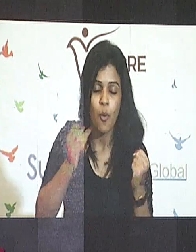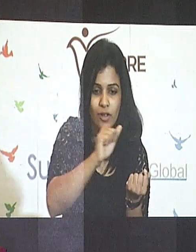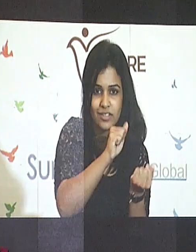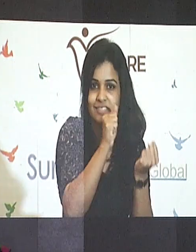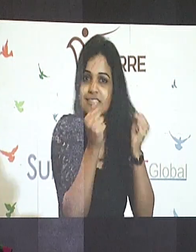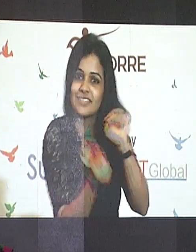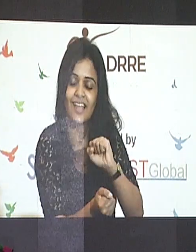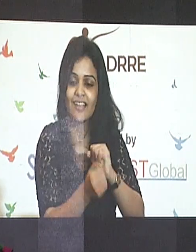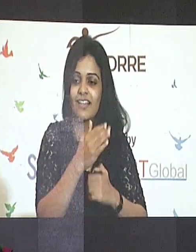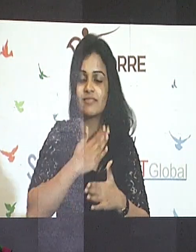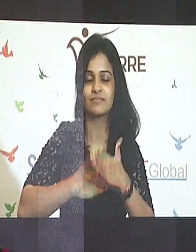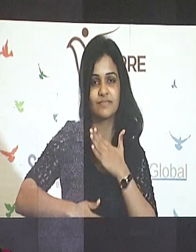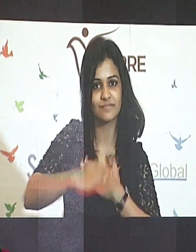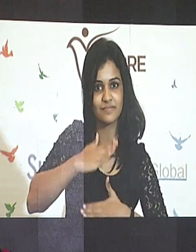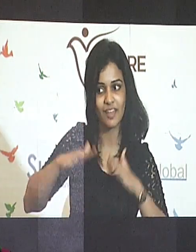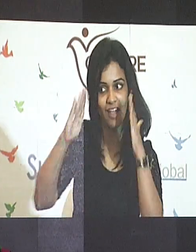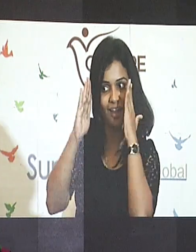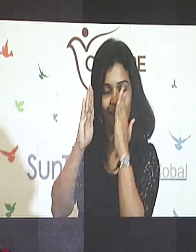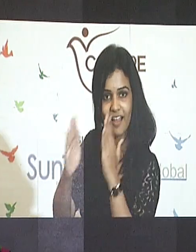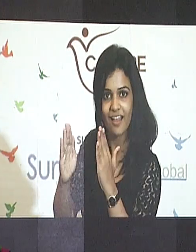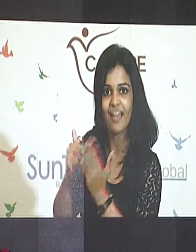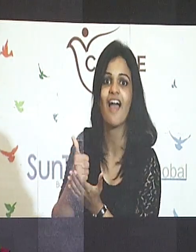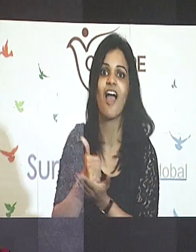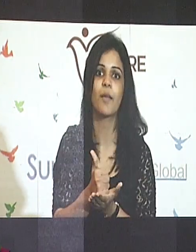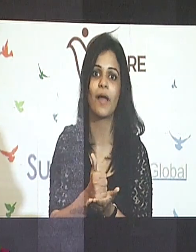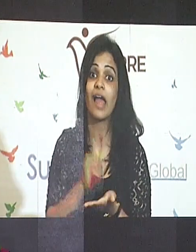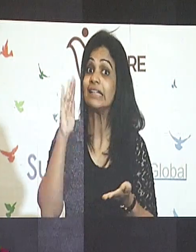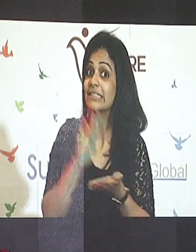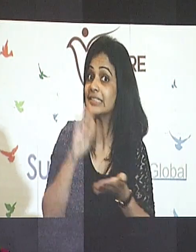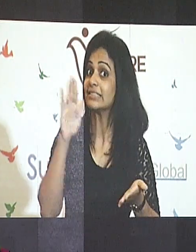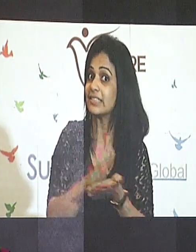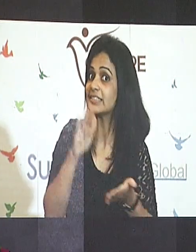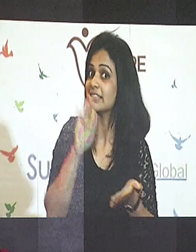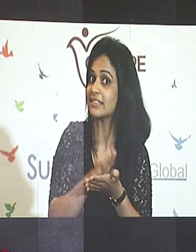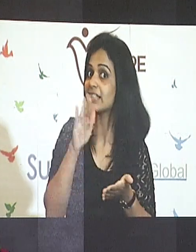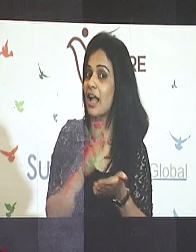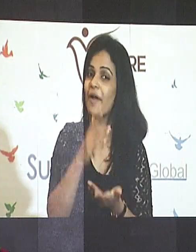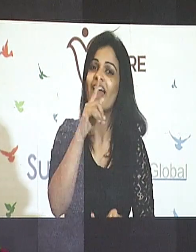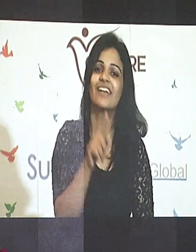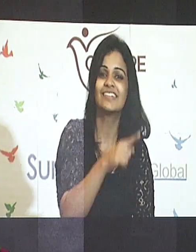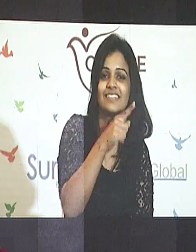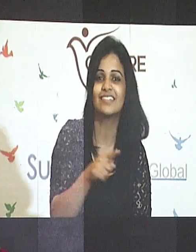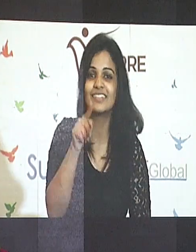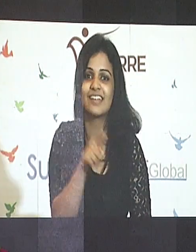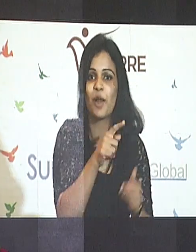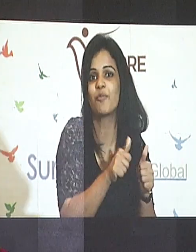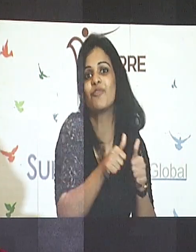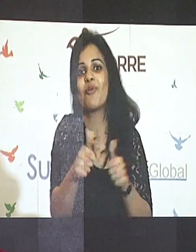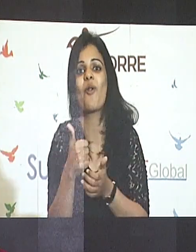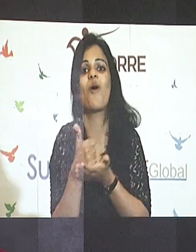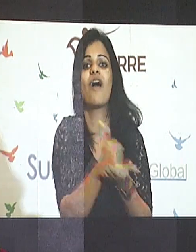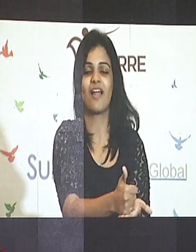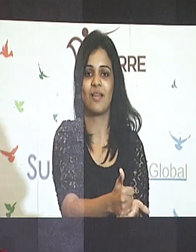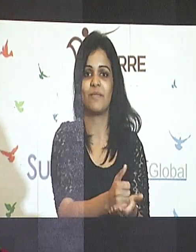participative. By clapping, keeping the rhythm, this helps their motor skill.